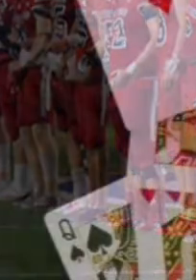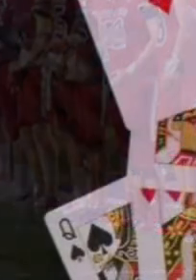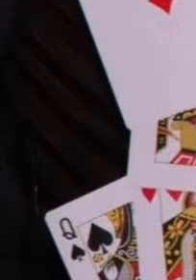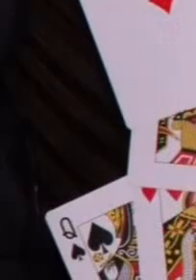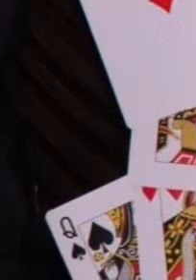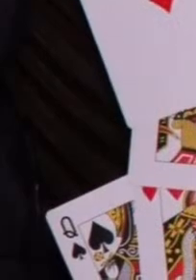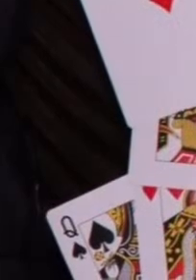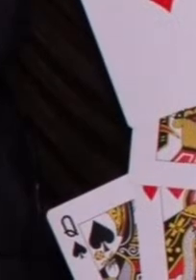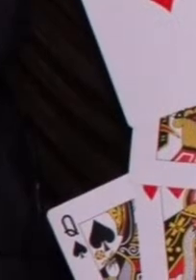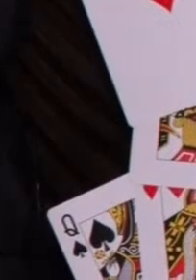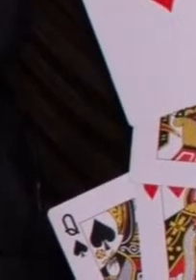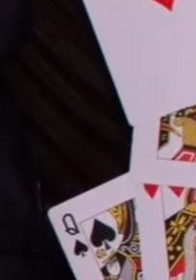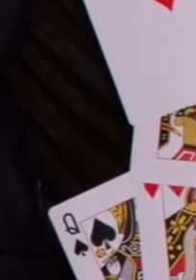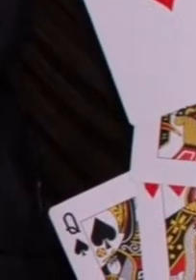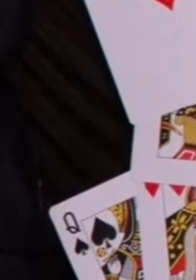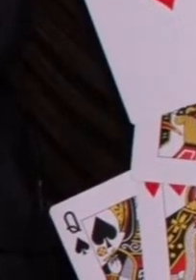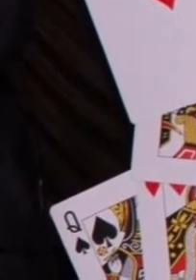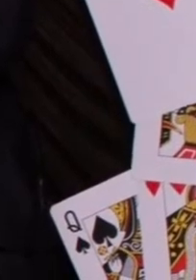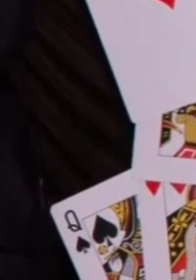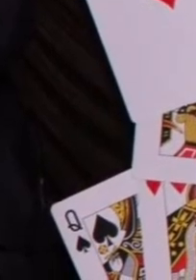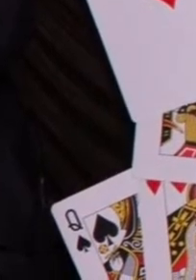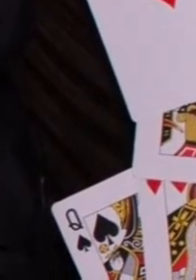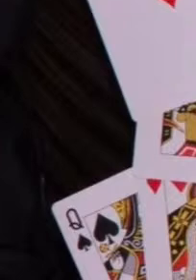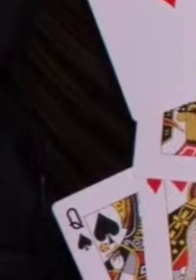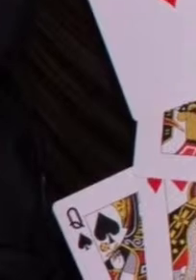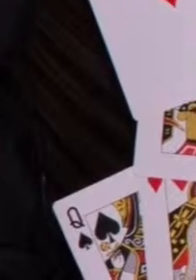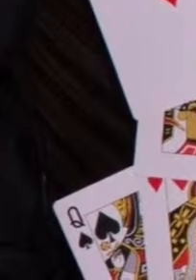sunrise. We watch the sunrise.